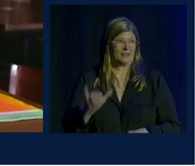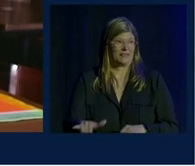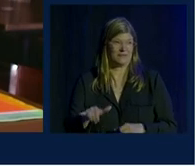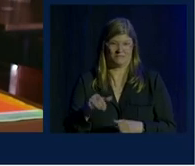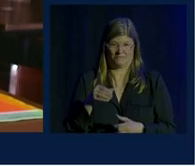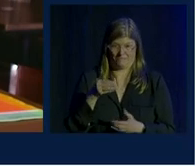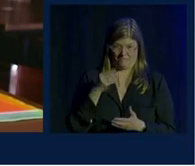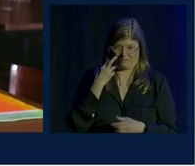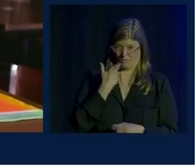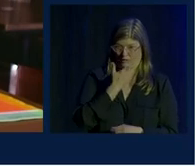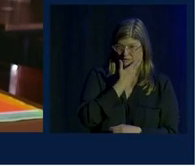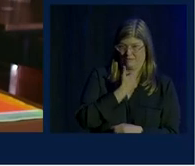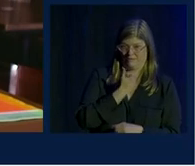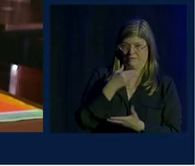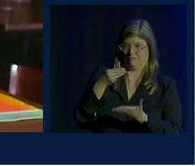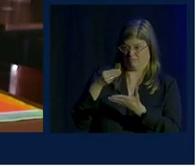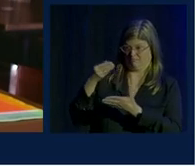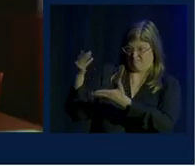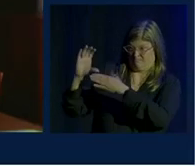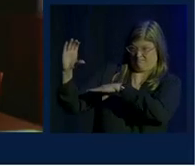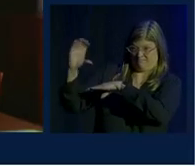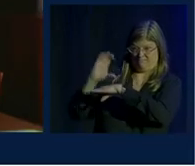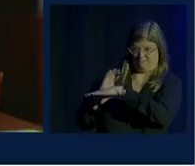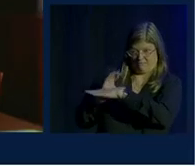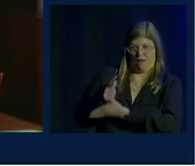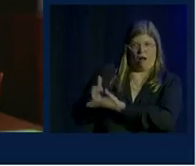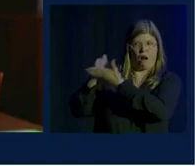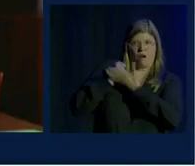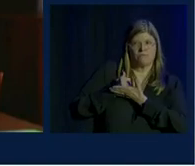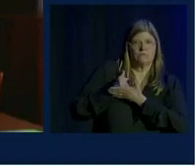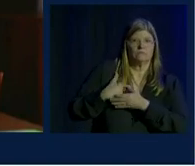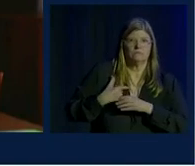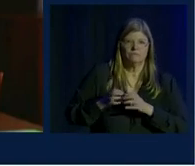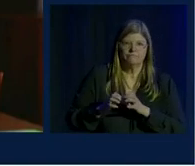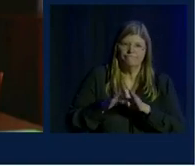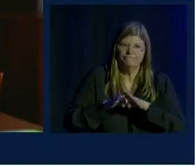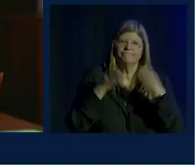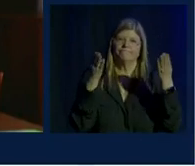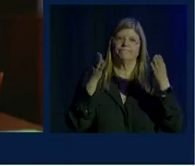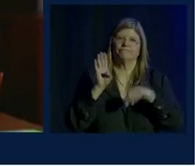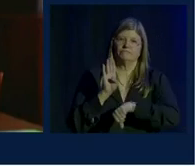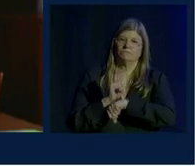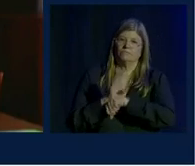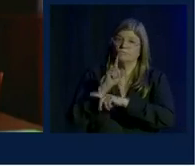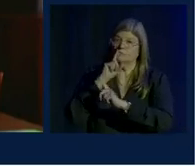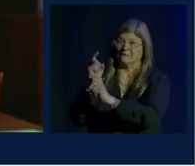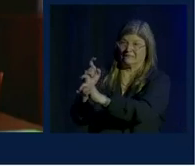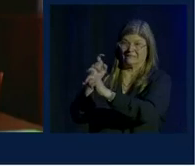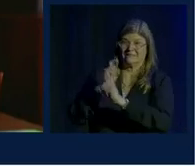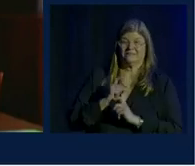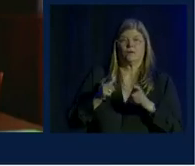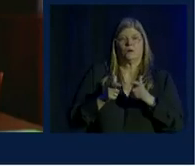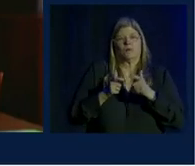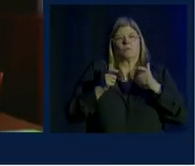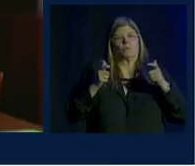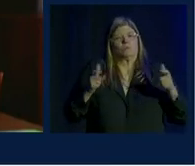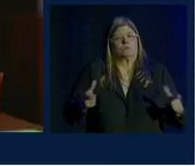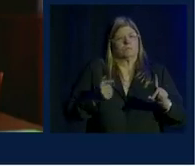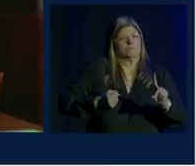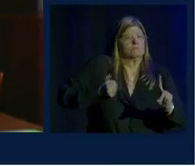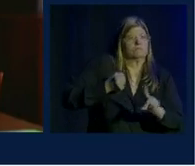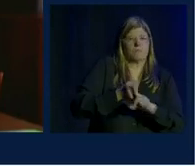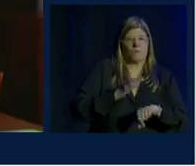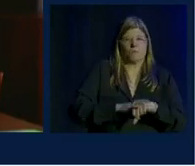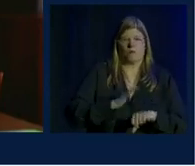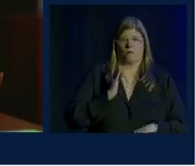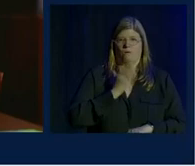the impact has allowed us to stay competitive. The Great Street Grant made a huge impact on our business. It provided a financial